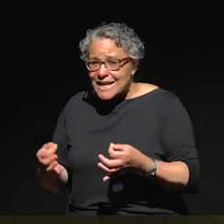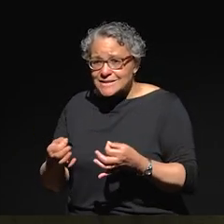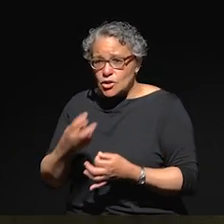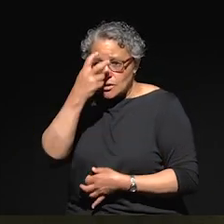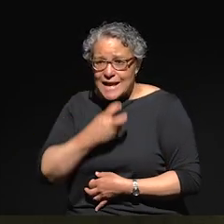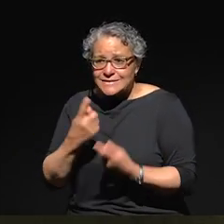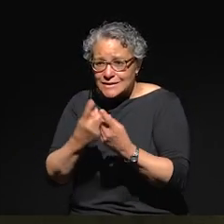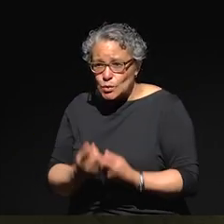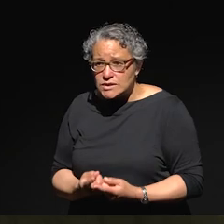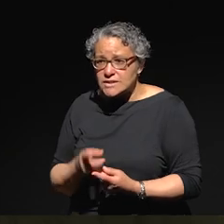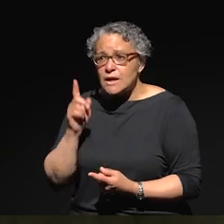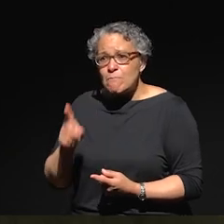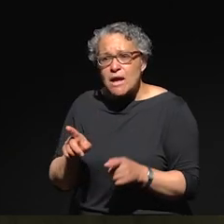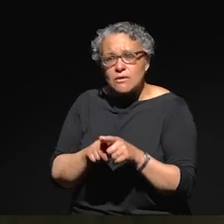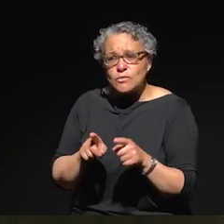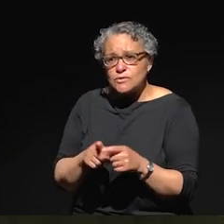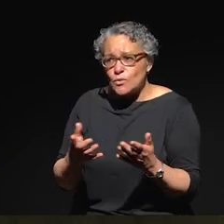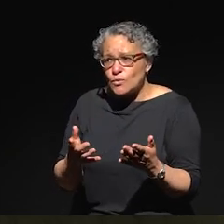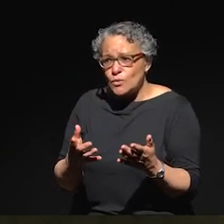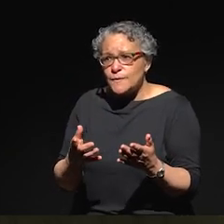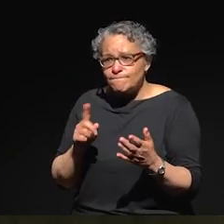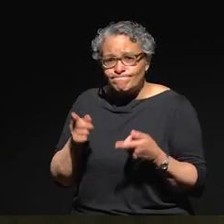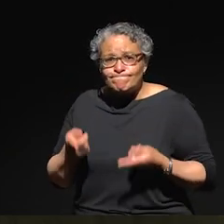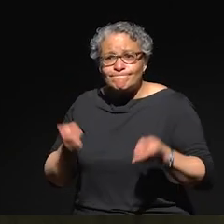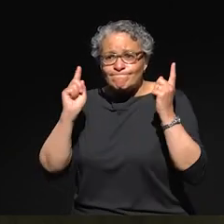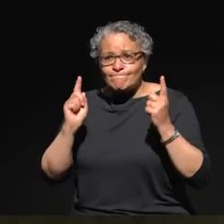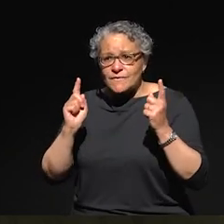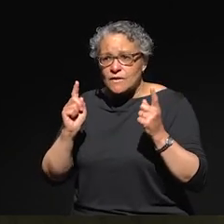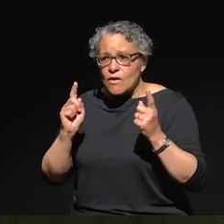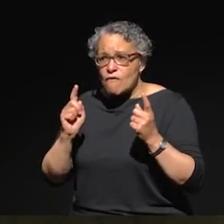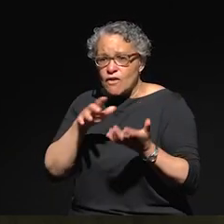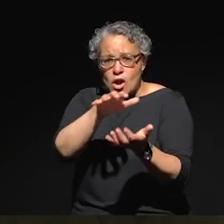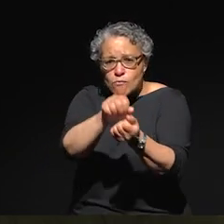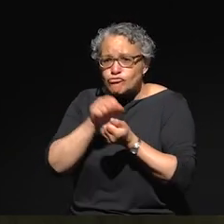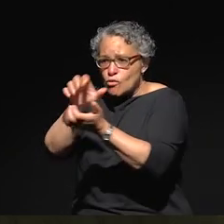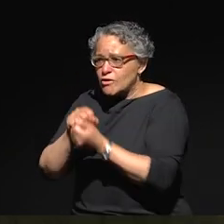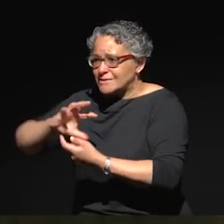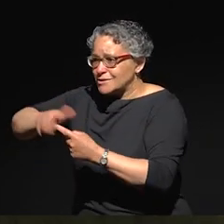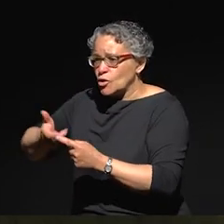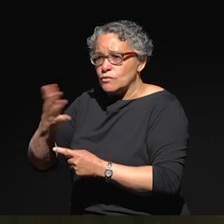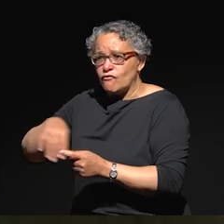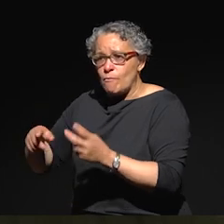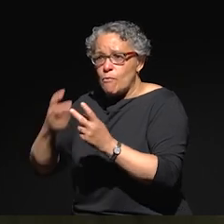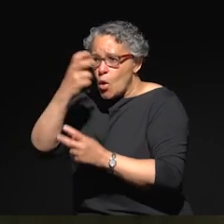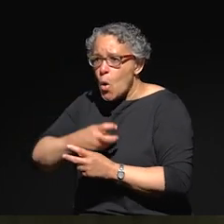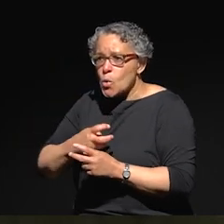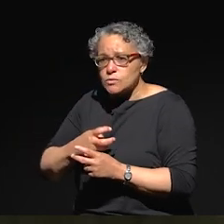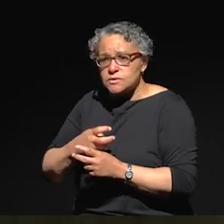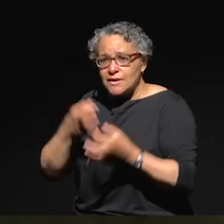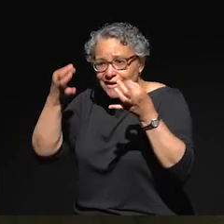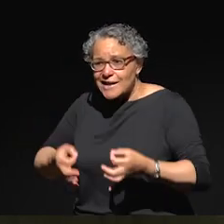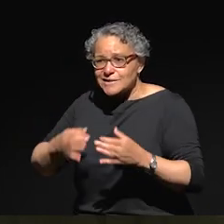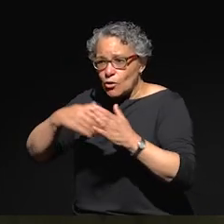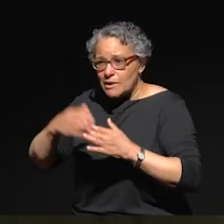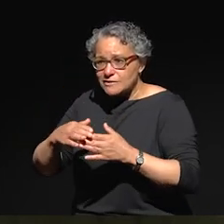ways. But he also was in charge of appropriating stones from the classical buildings to build